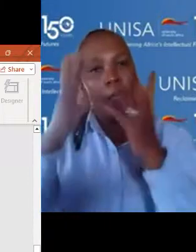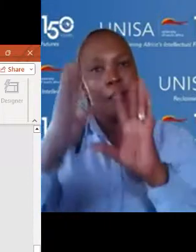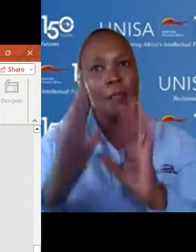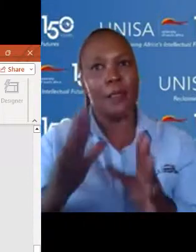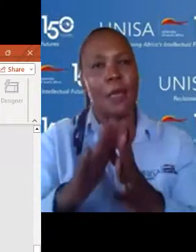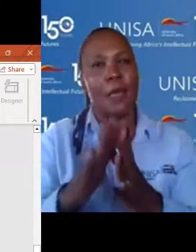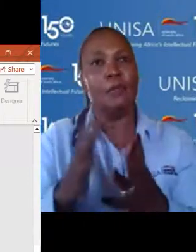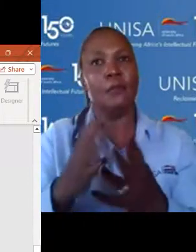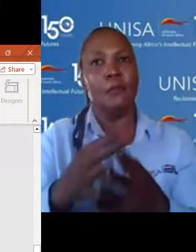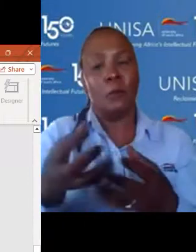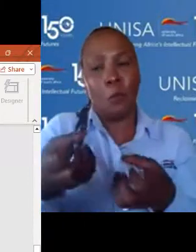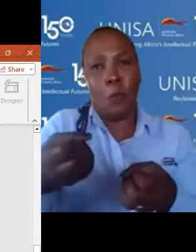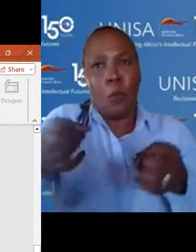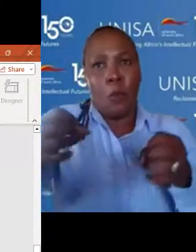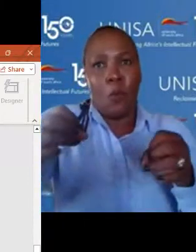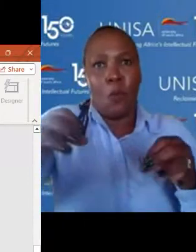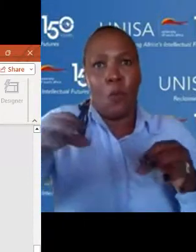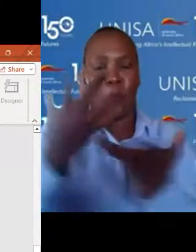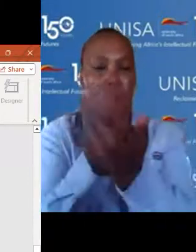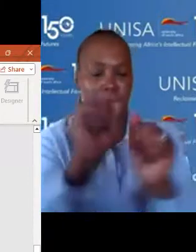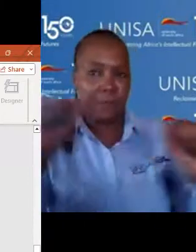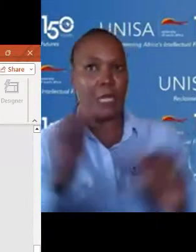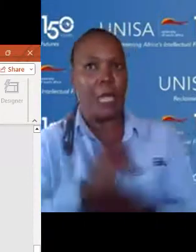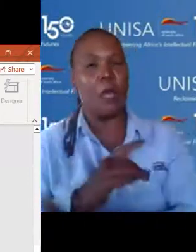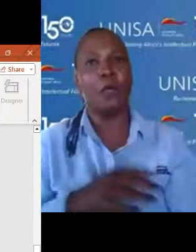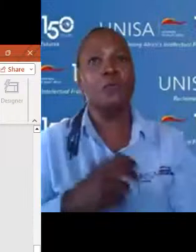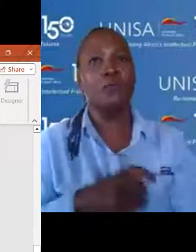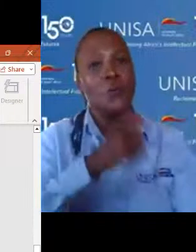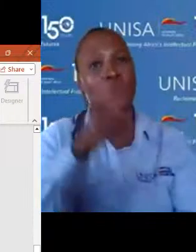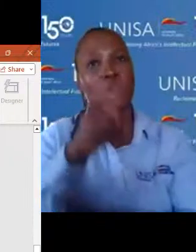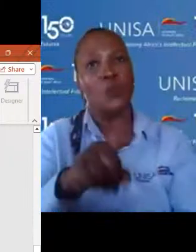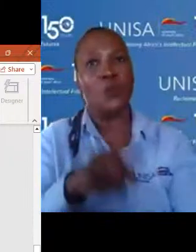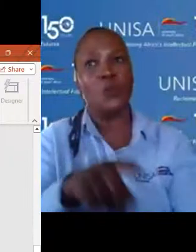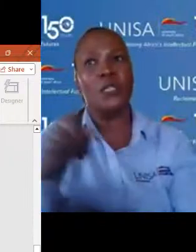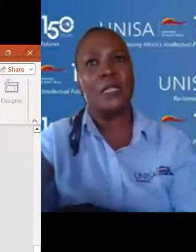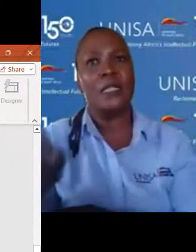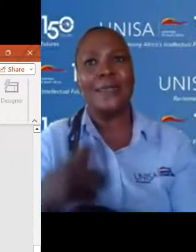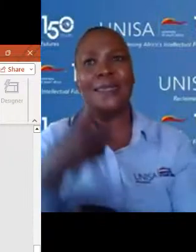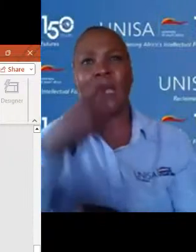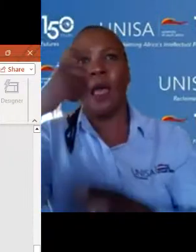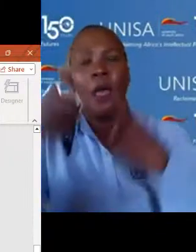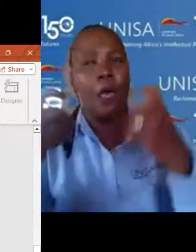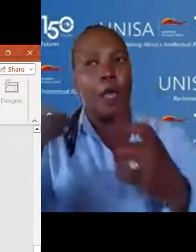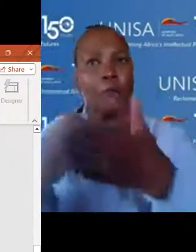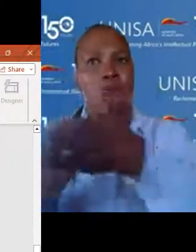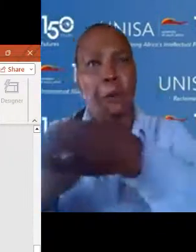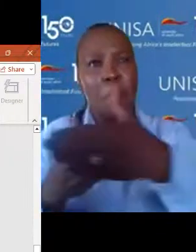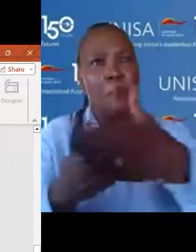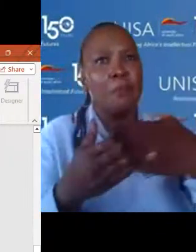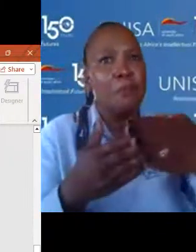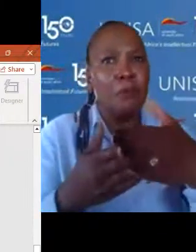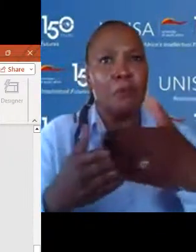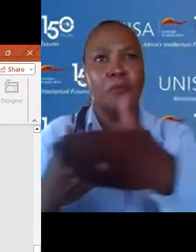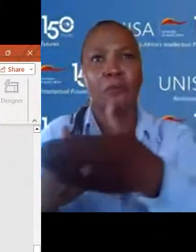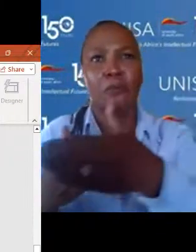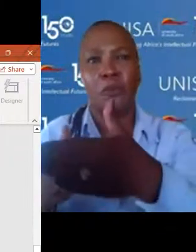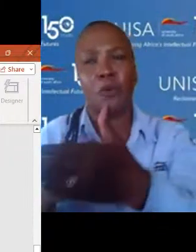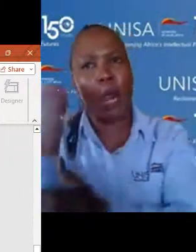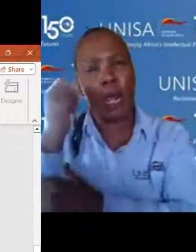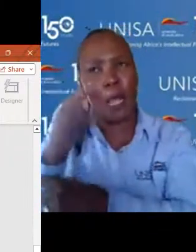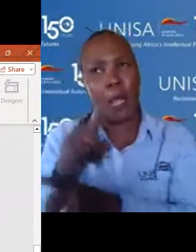student is free, gets used to these sounds, to these barriers until they're able to cross a